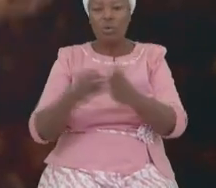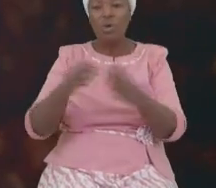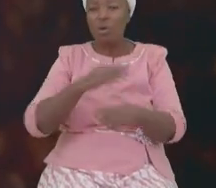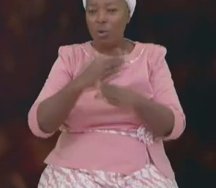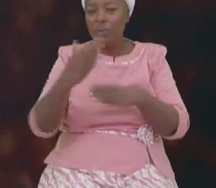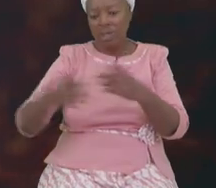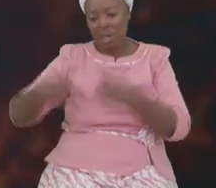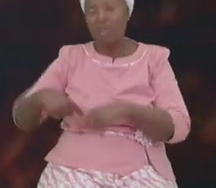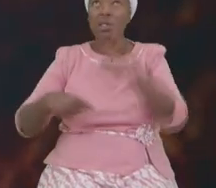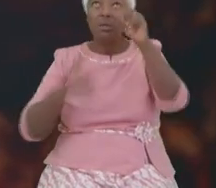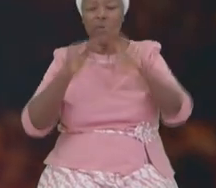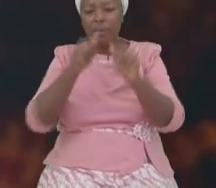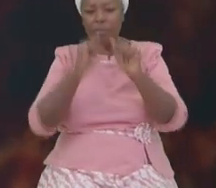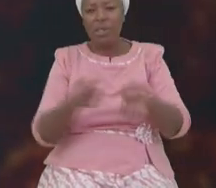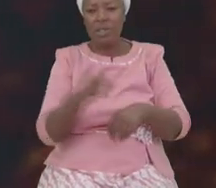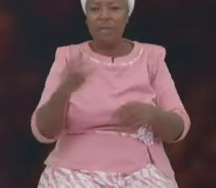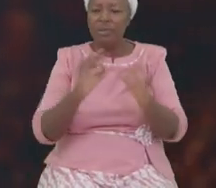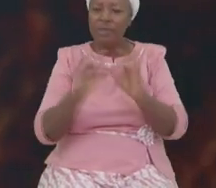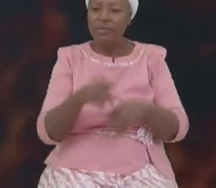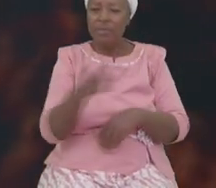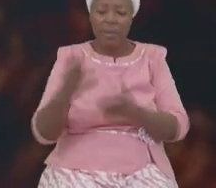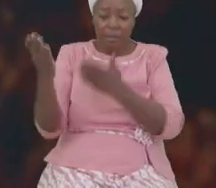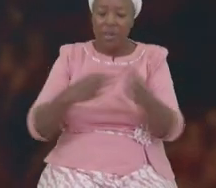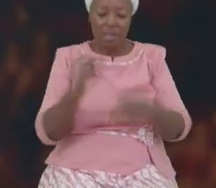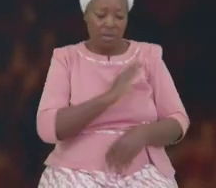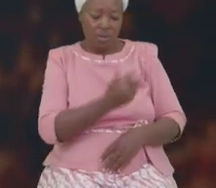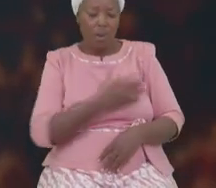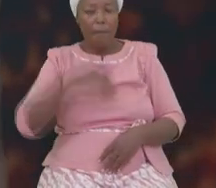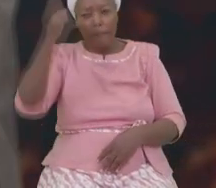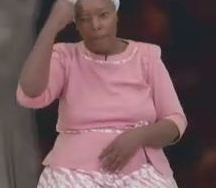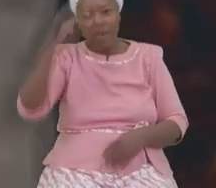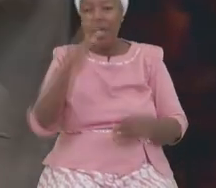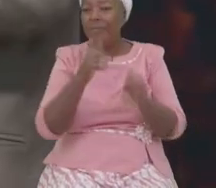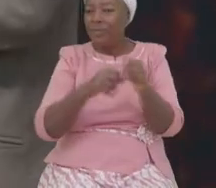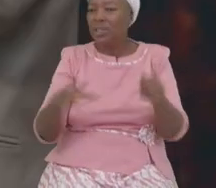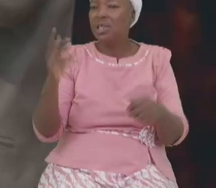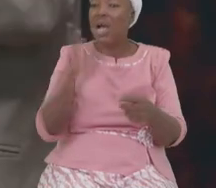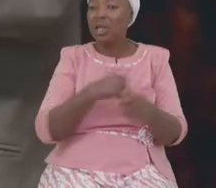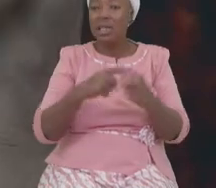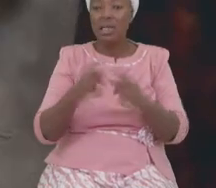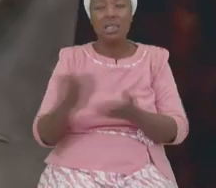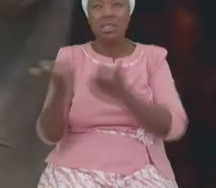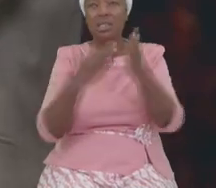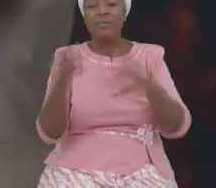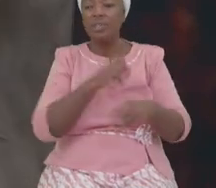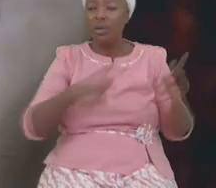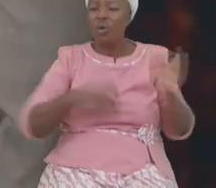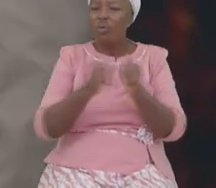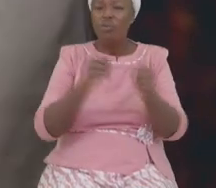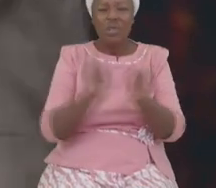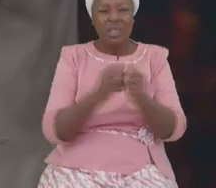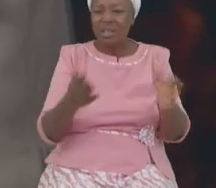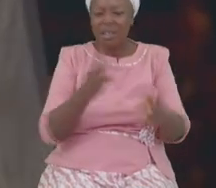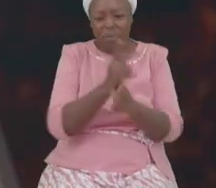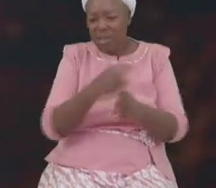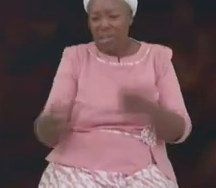bless them. If they bring their soul, their mind, everything, and they're serving God without